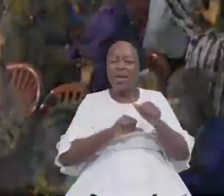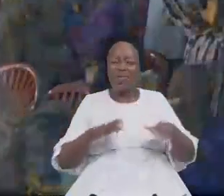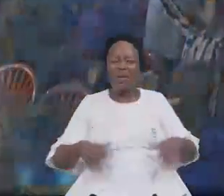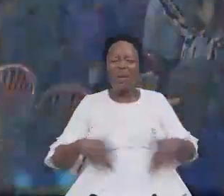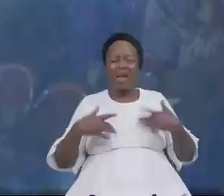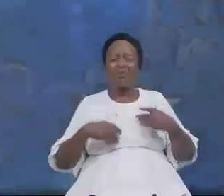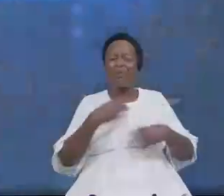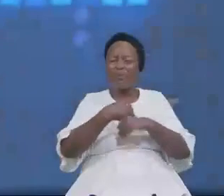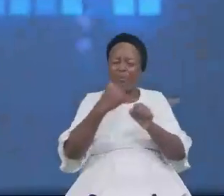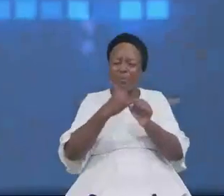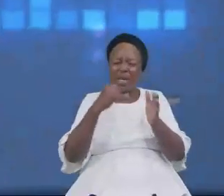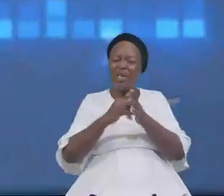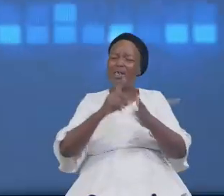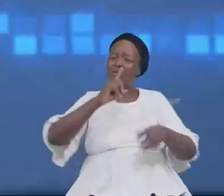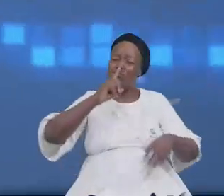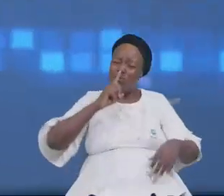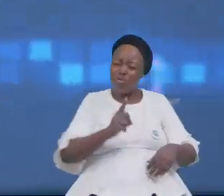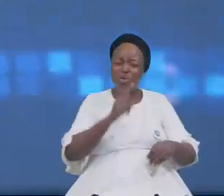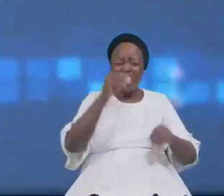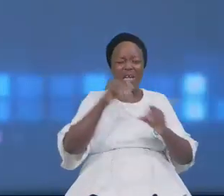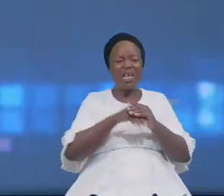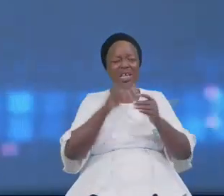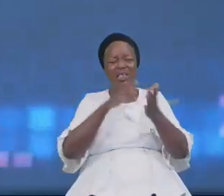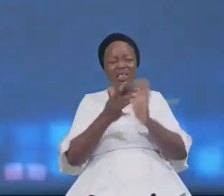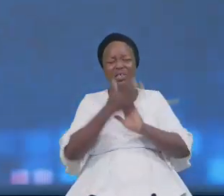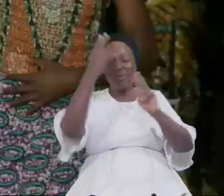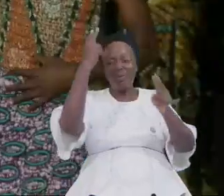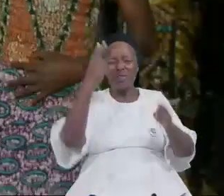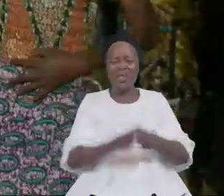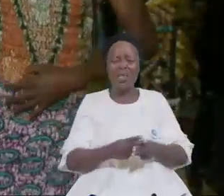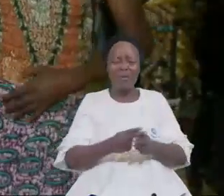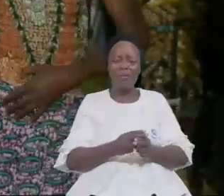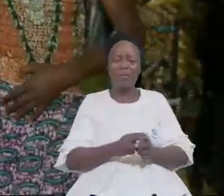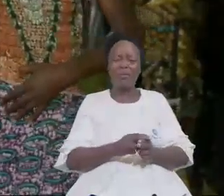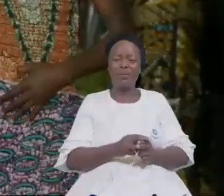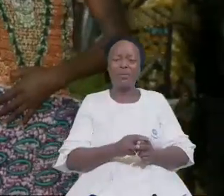it real in Jesus' name.